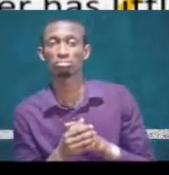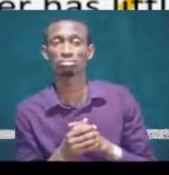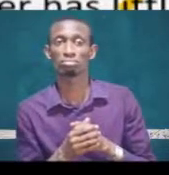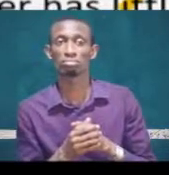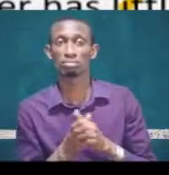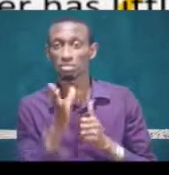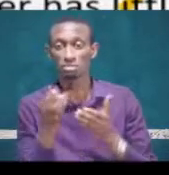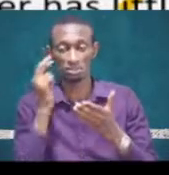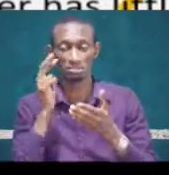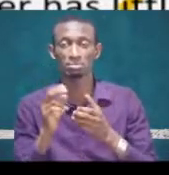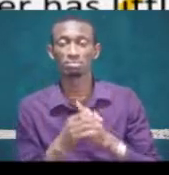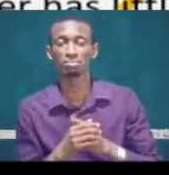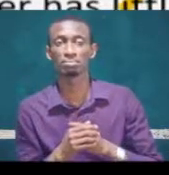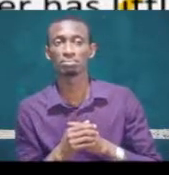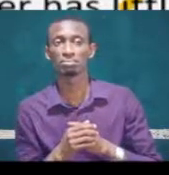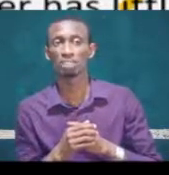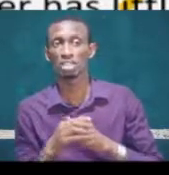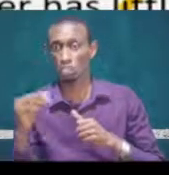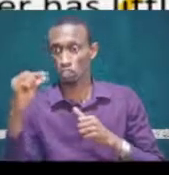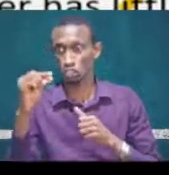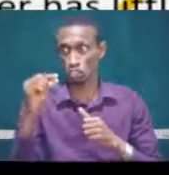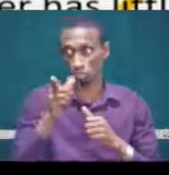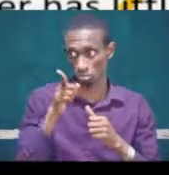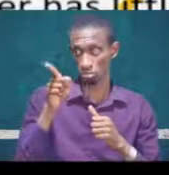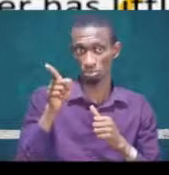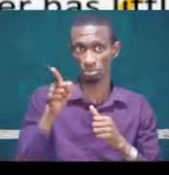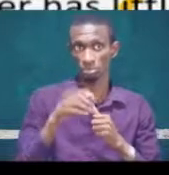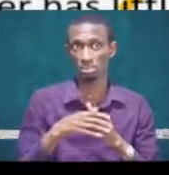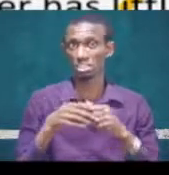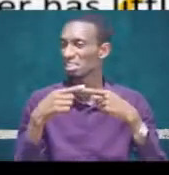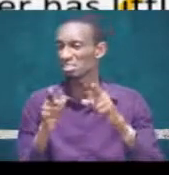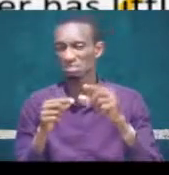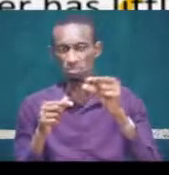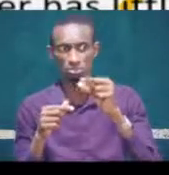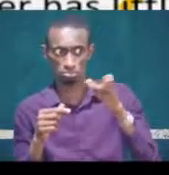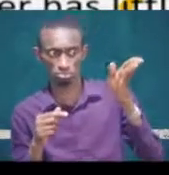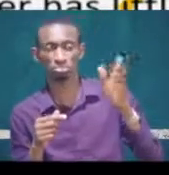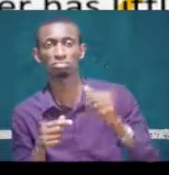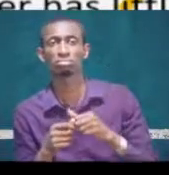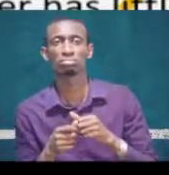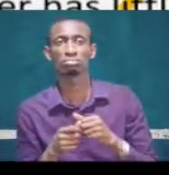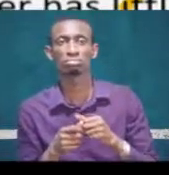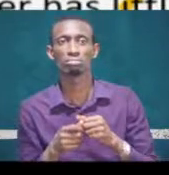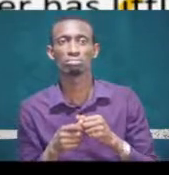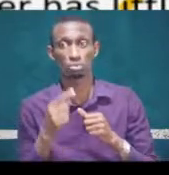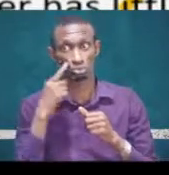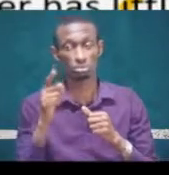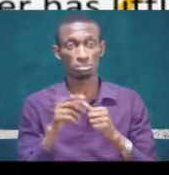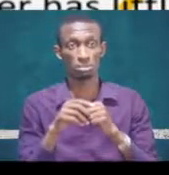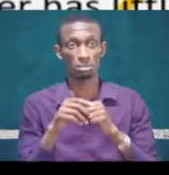Check that again. The G we inserted at the original DNA strand is not what we have here, but instead there is a